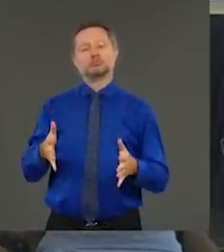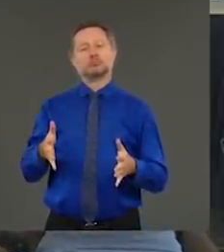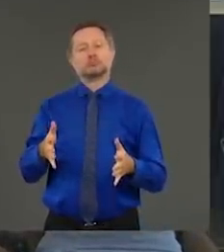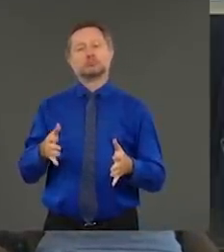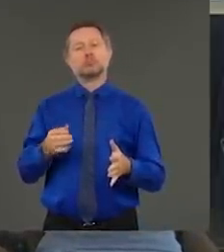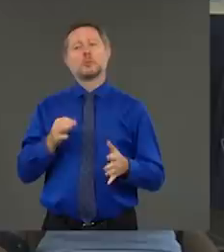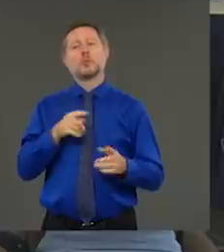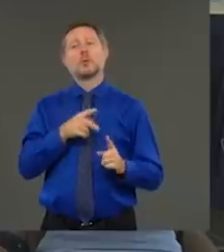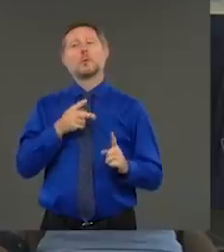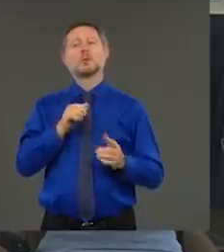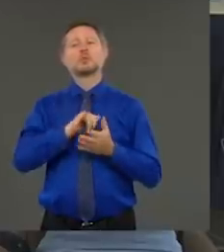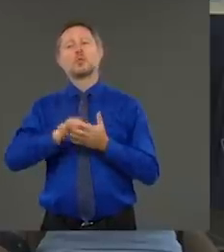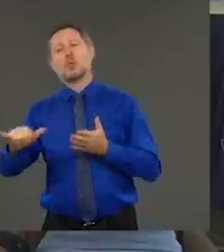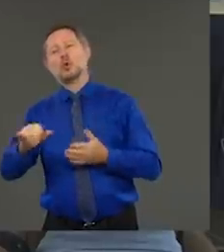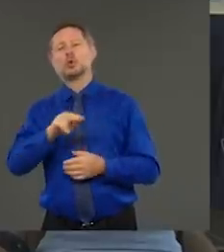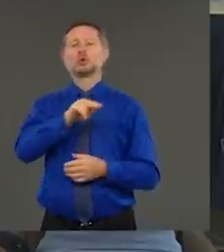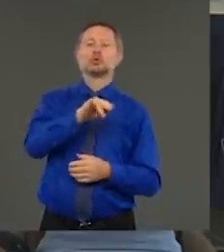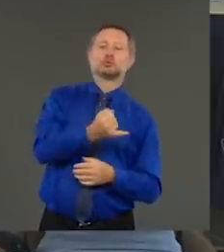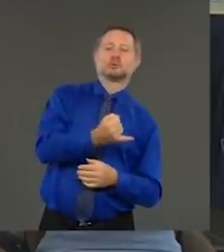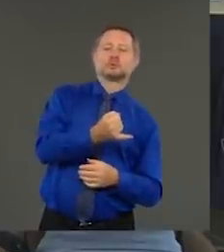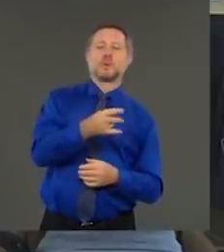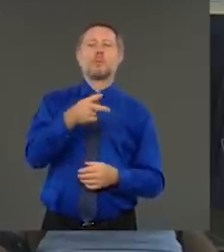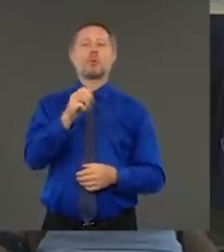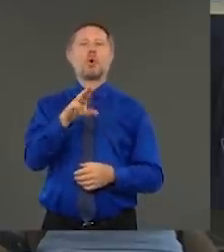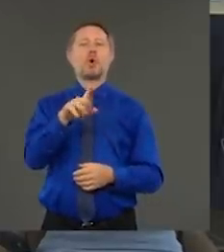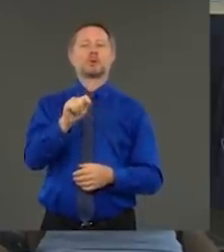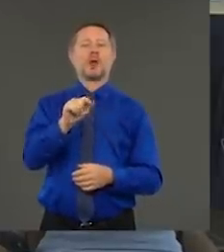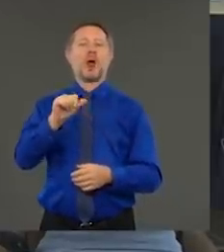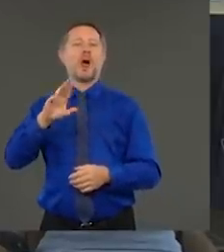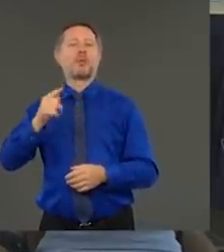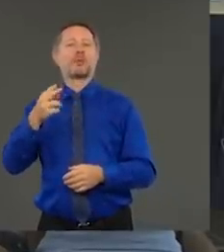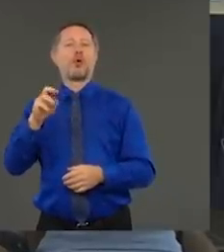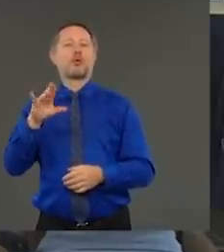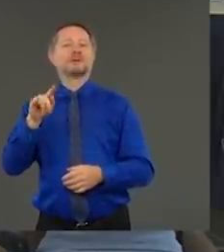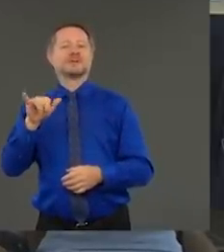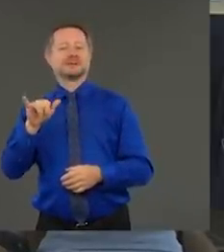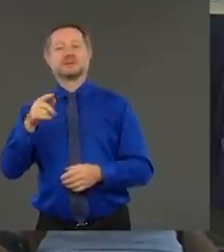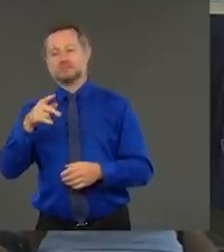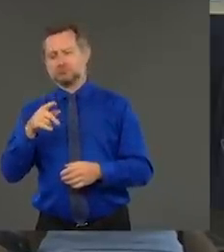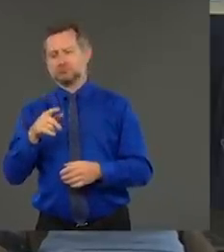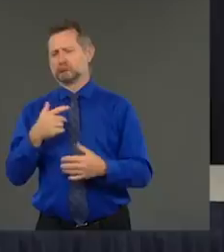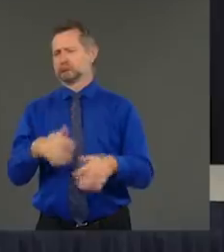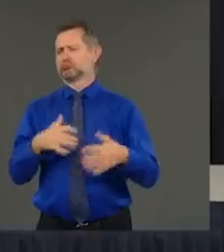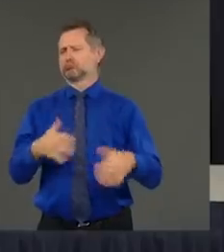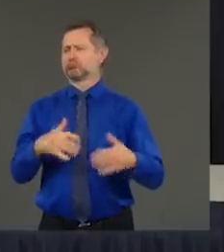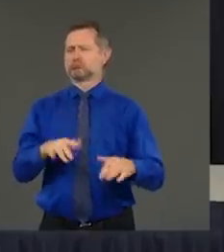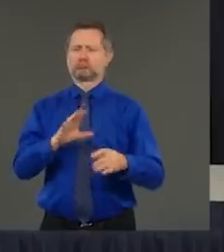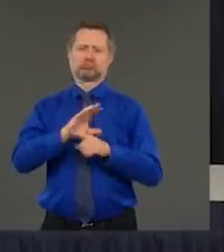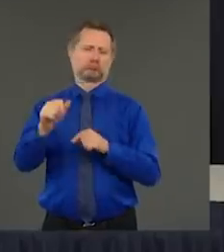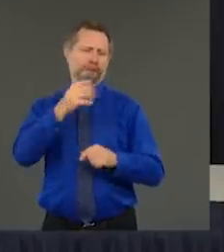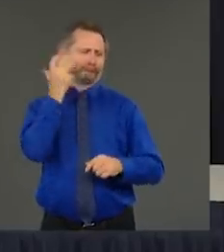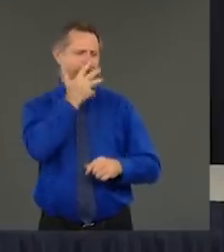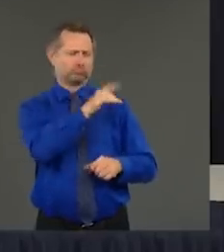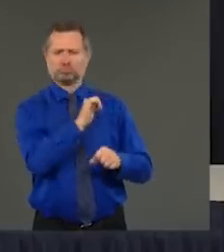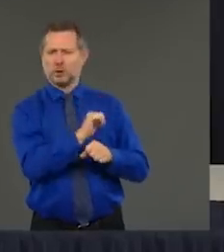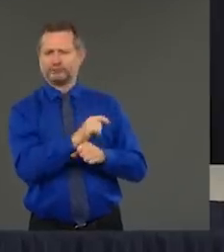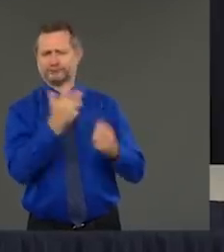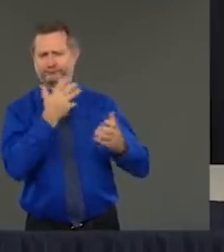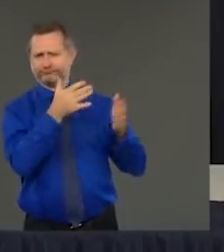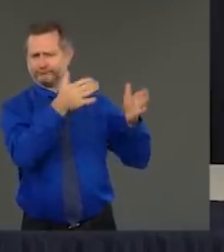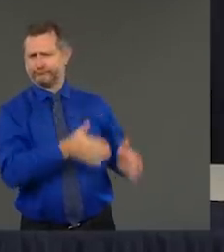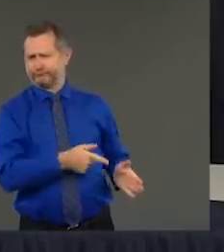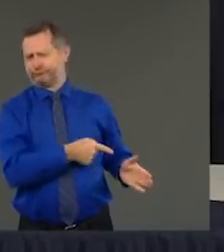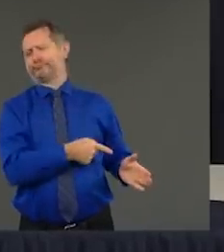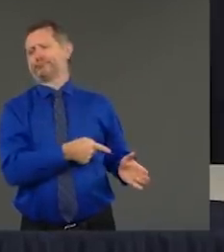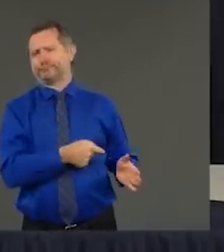New Jersey Port Authority, who's been doing an extraordinary job. The Port Authority does, among